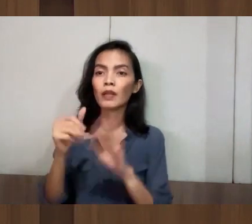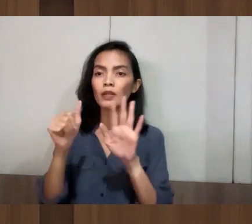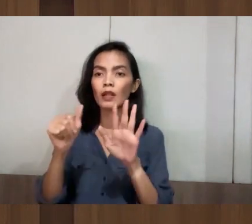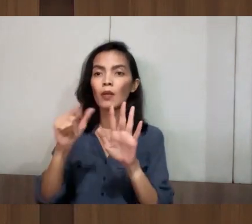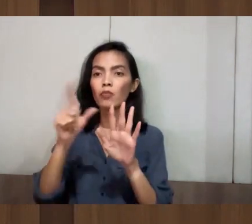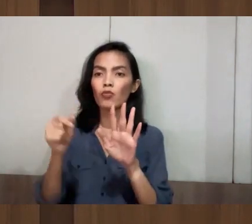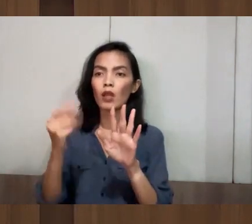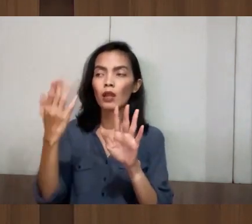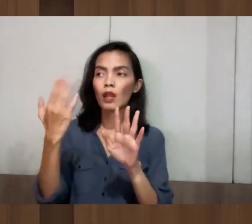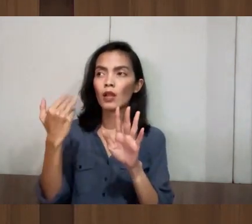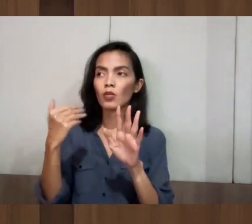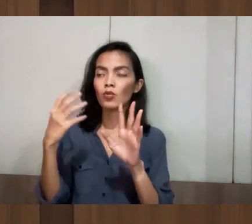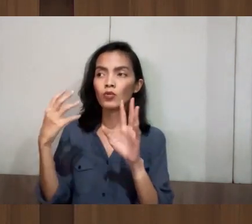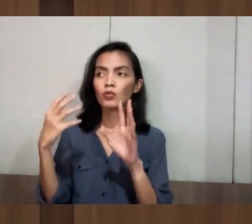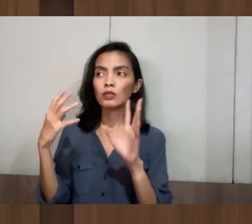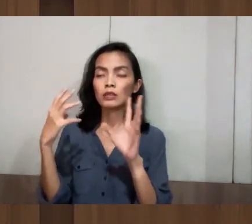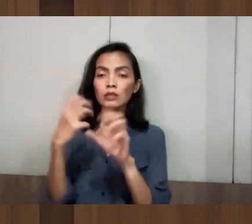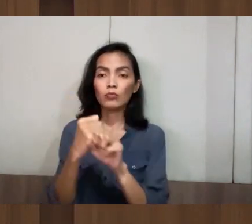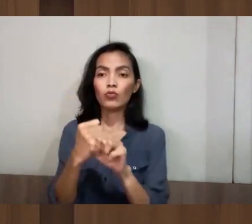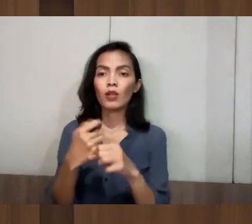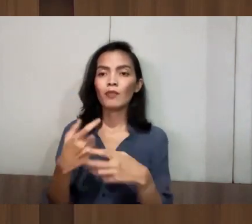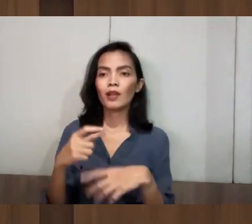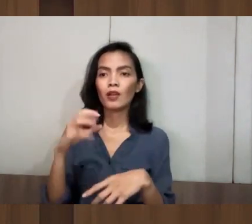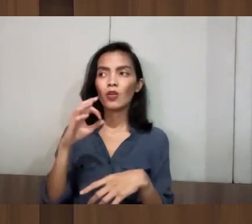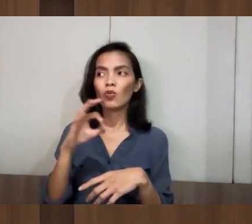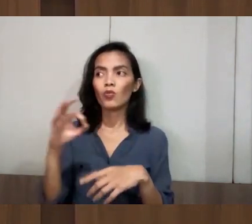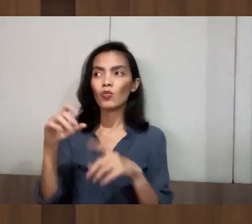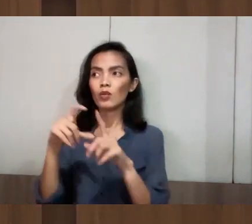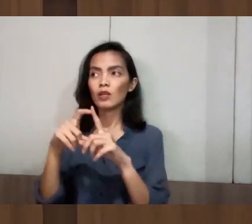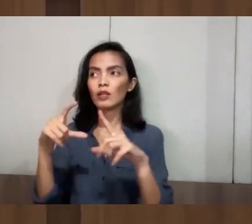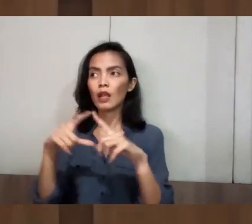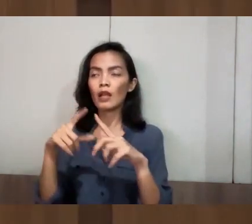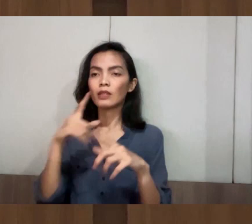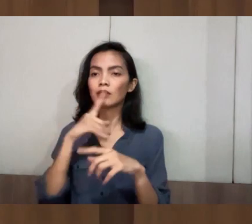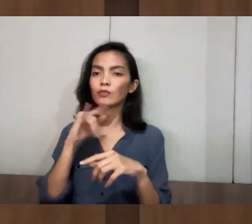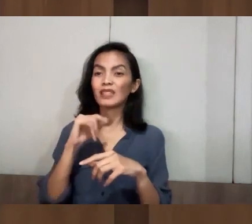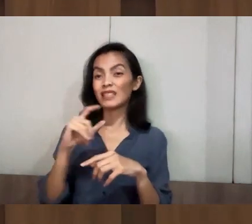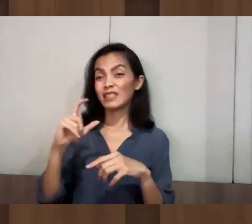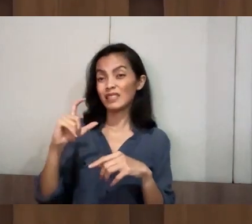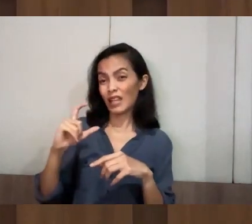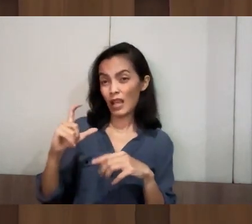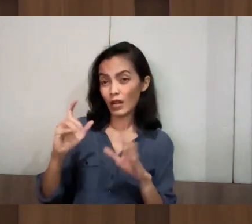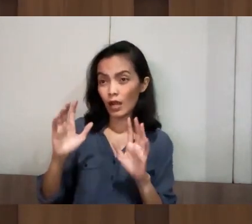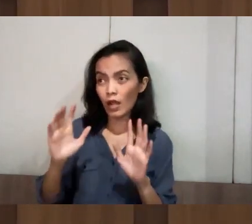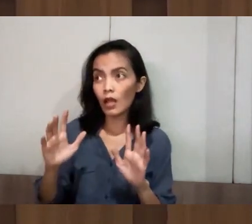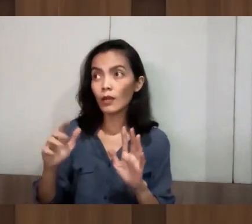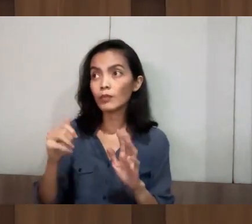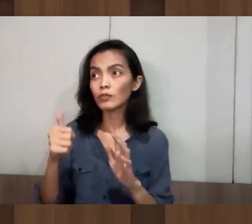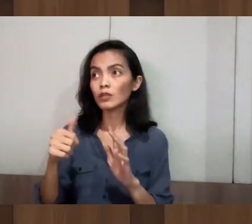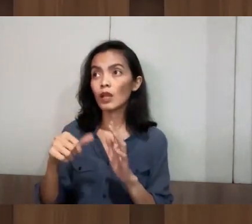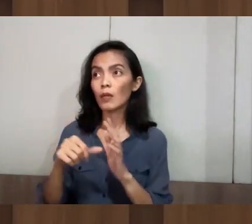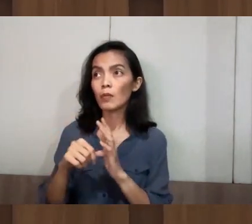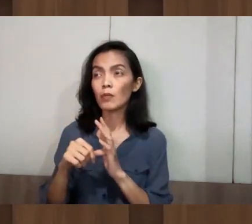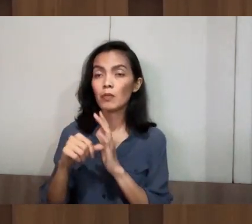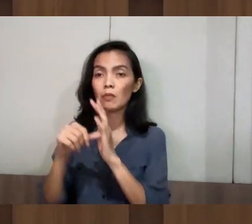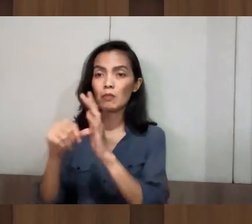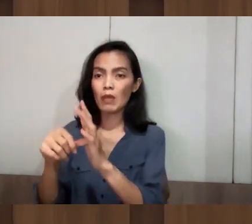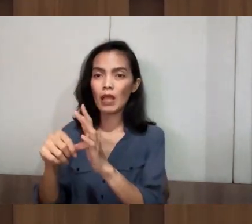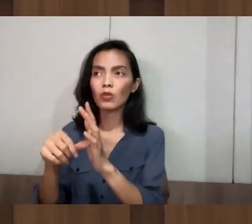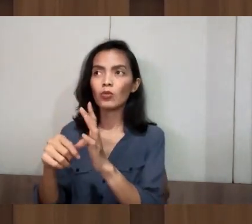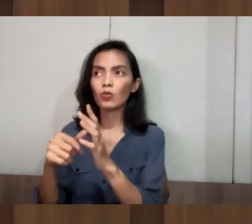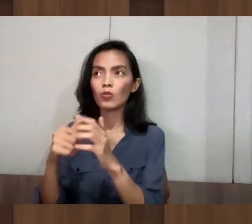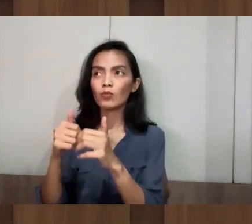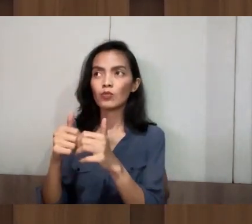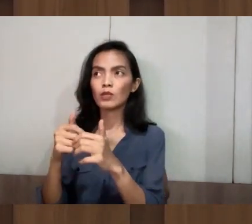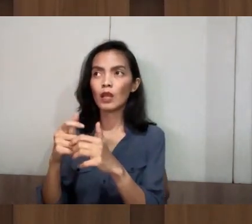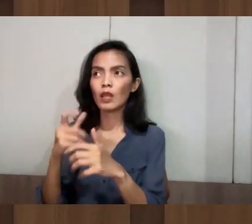of my guesses 6 months ago. Now, in conclusion, this OODA loop technique is just a mere